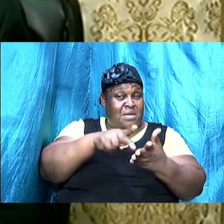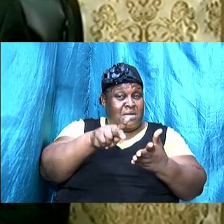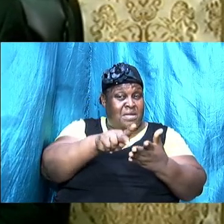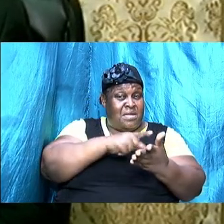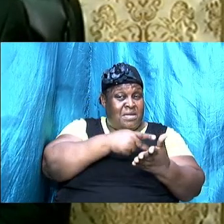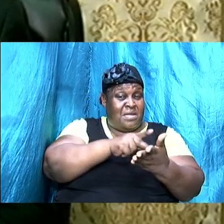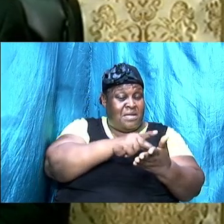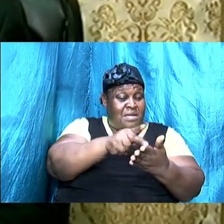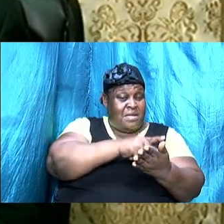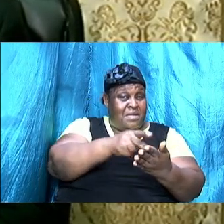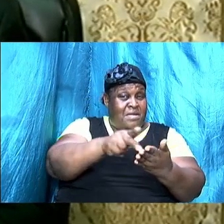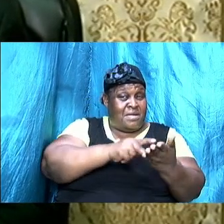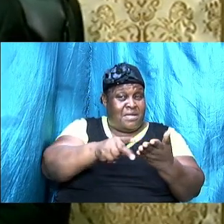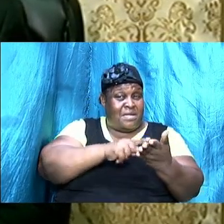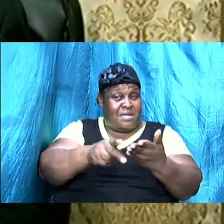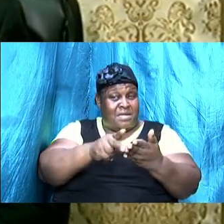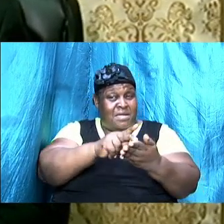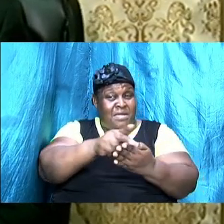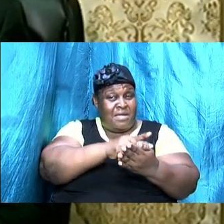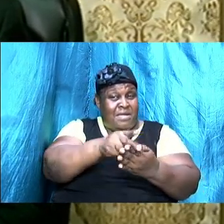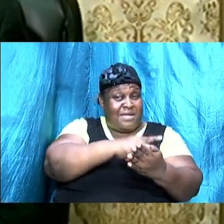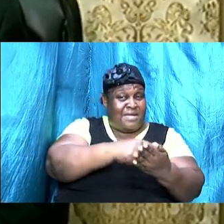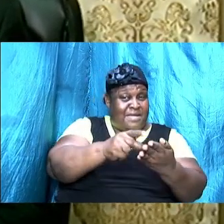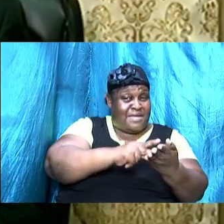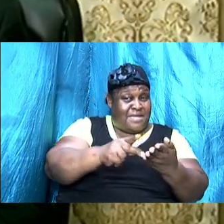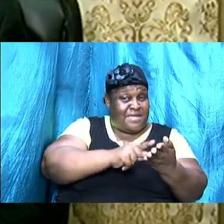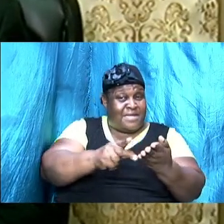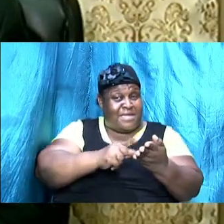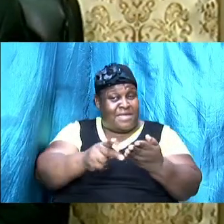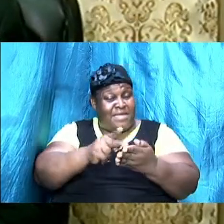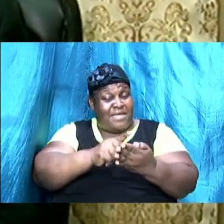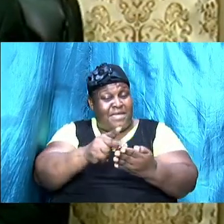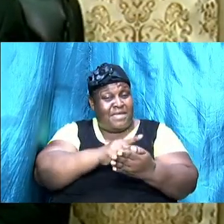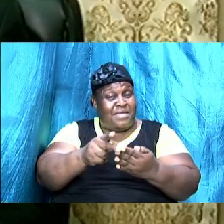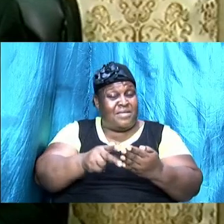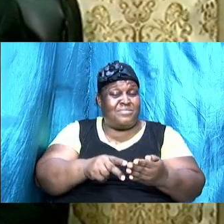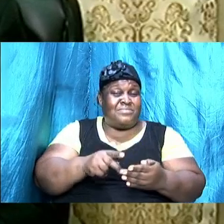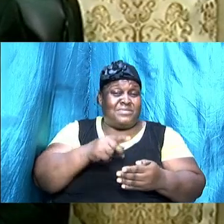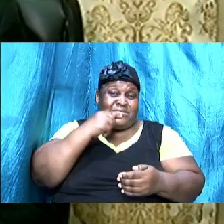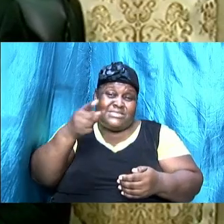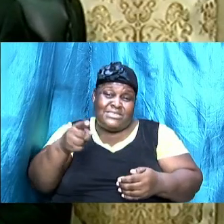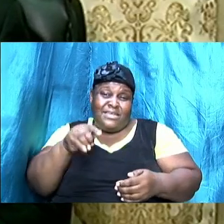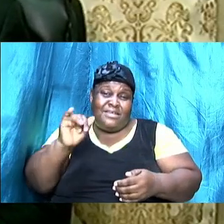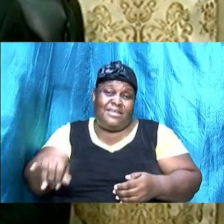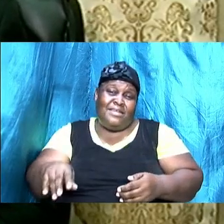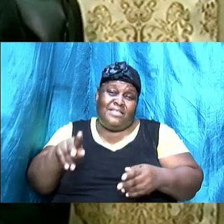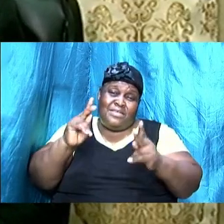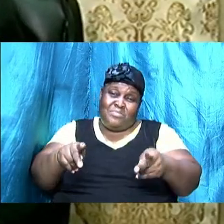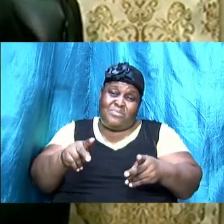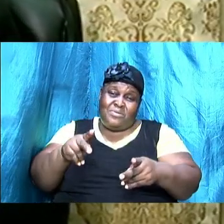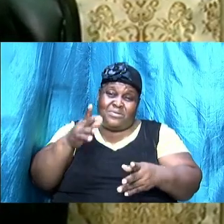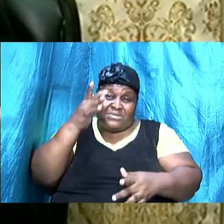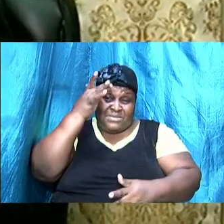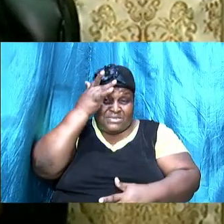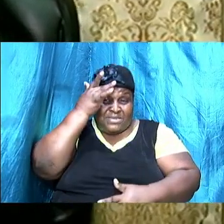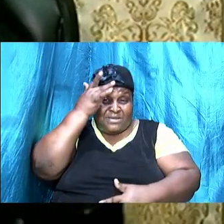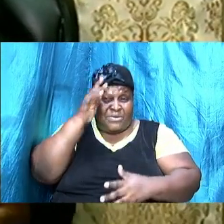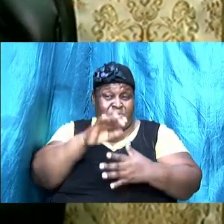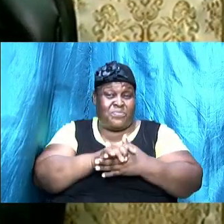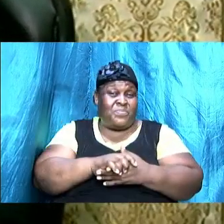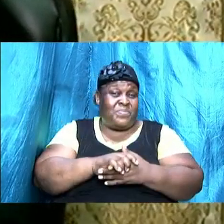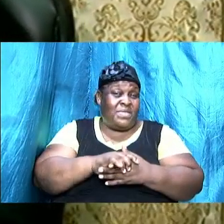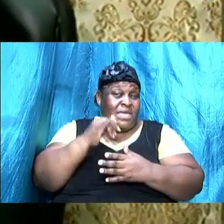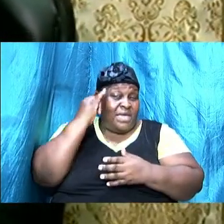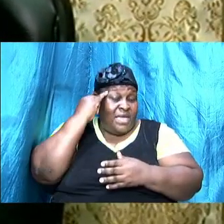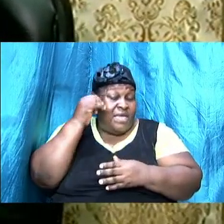down. Won't we say that person is sick? If you want to stand